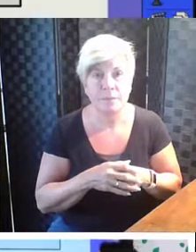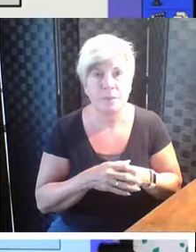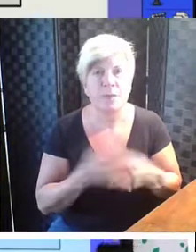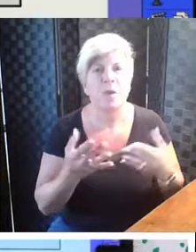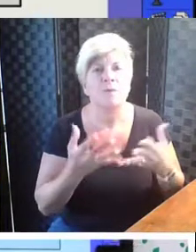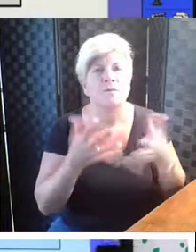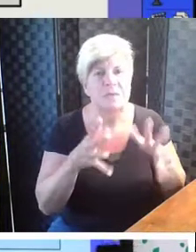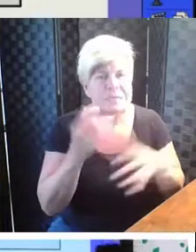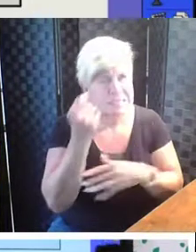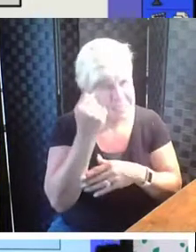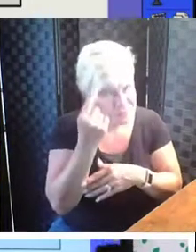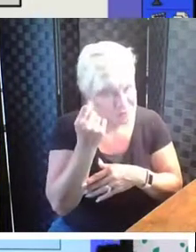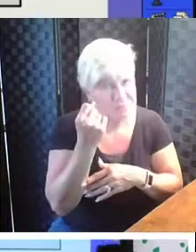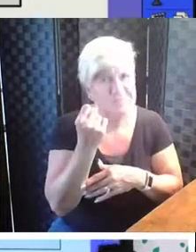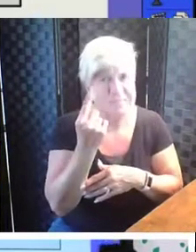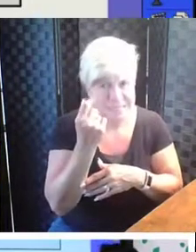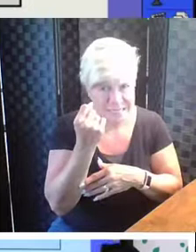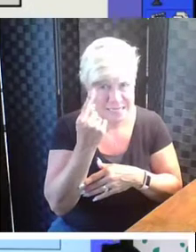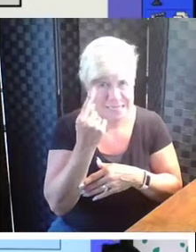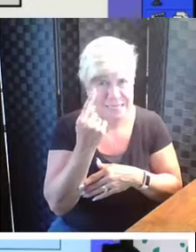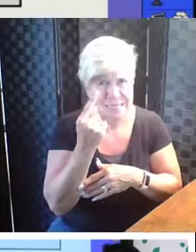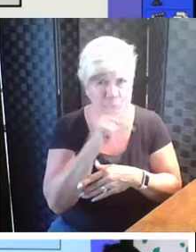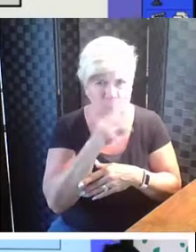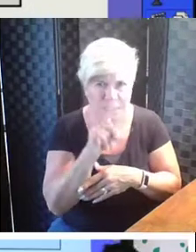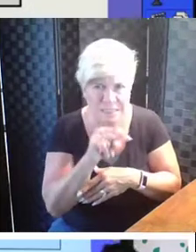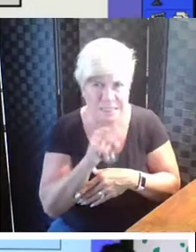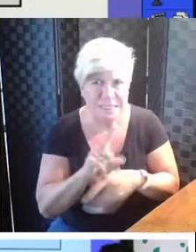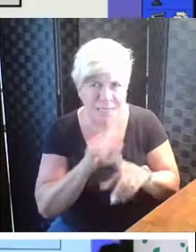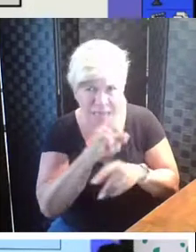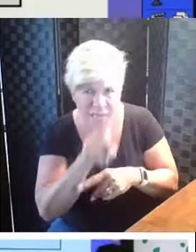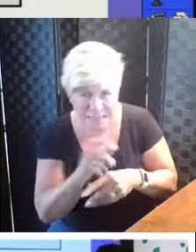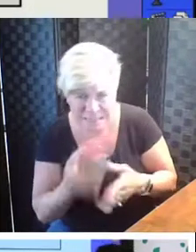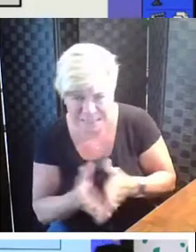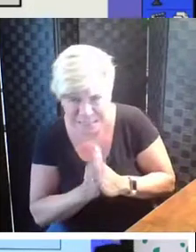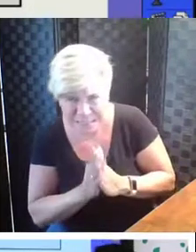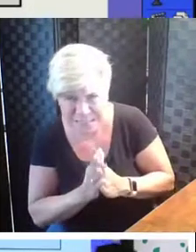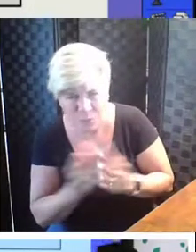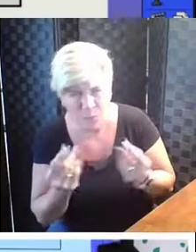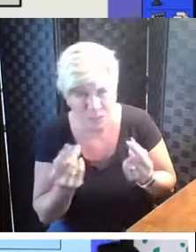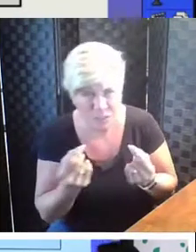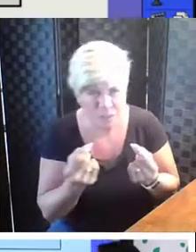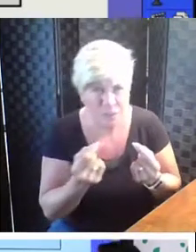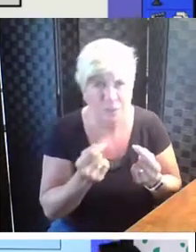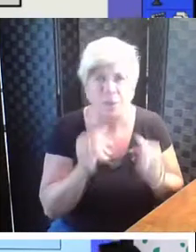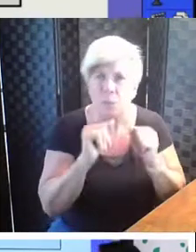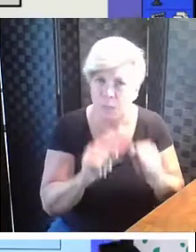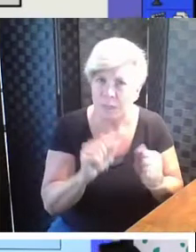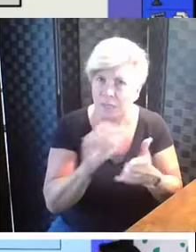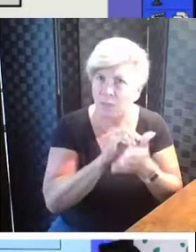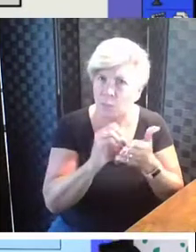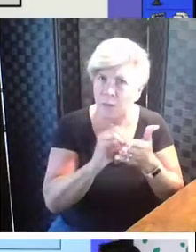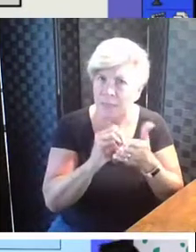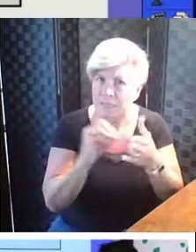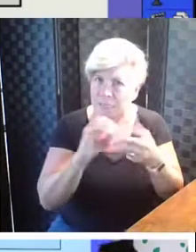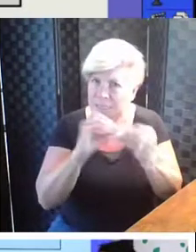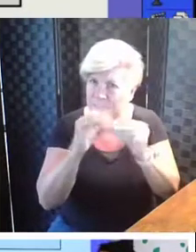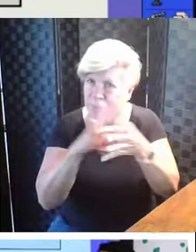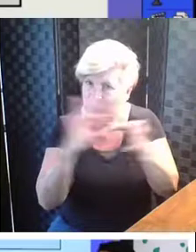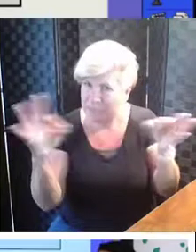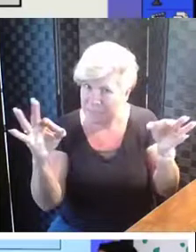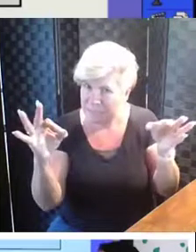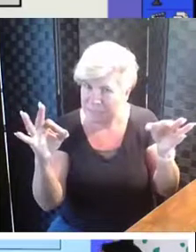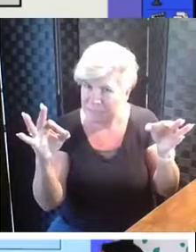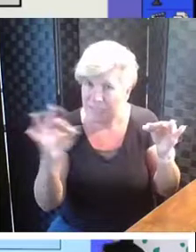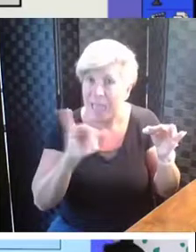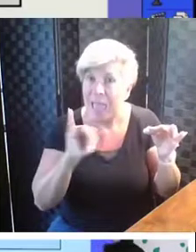So once we understand what the question is asking us and what we need to do, we can write an equation and we can